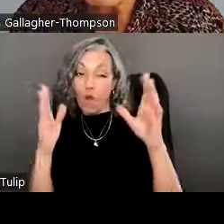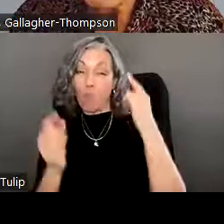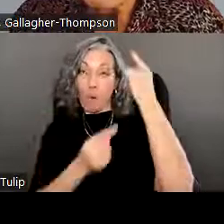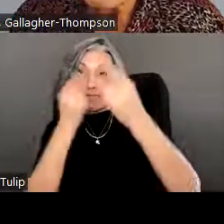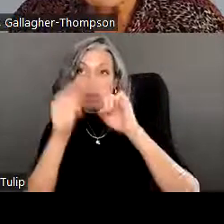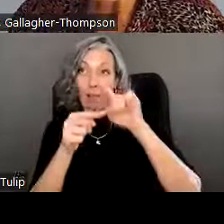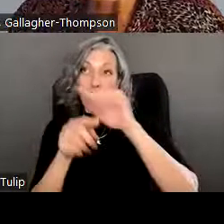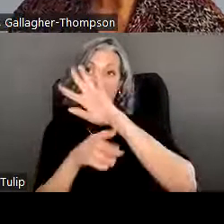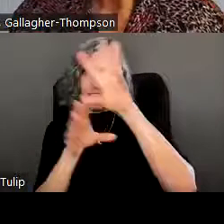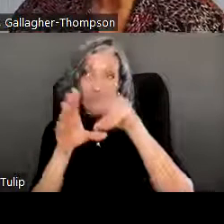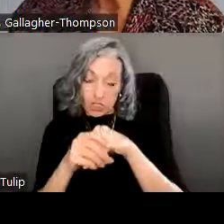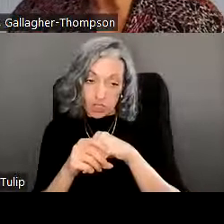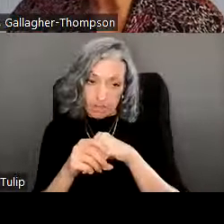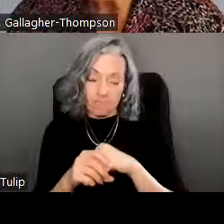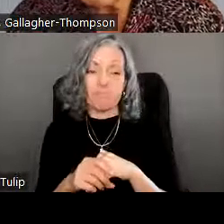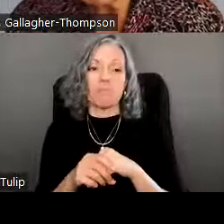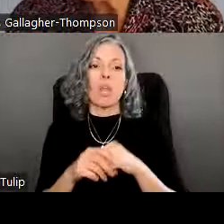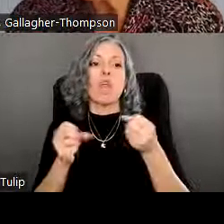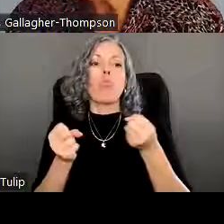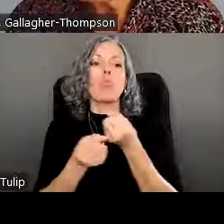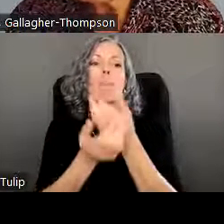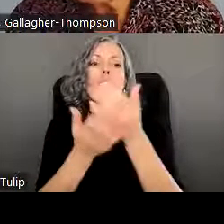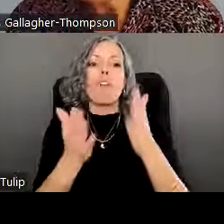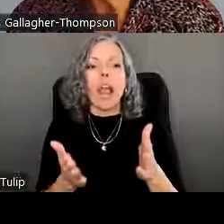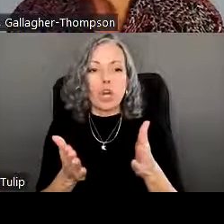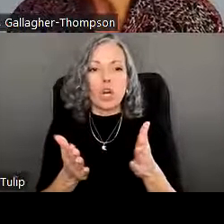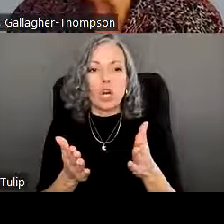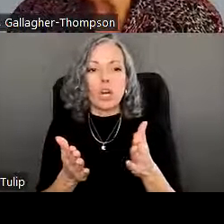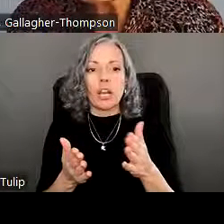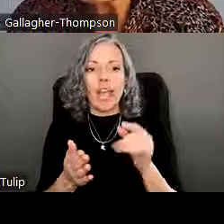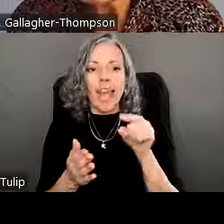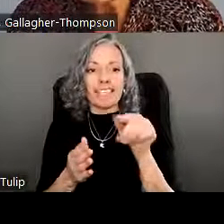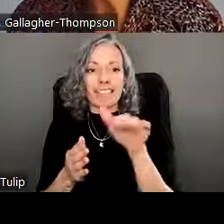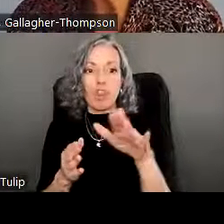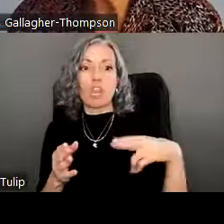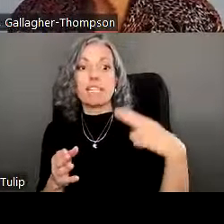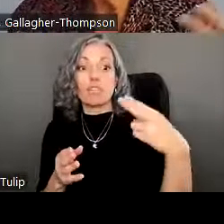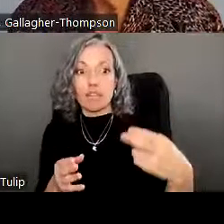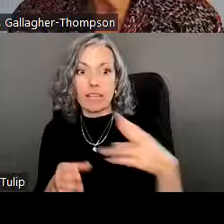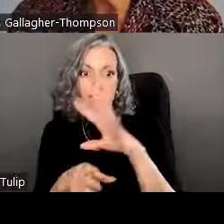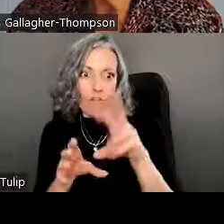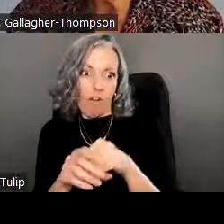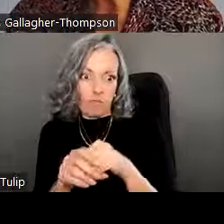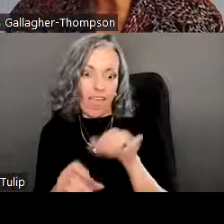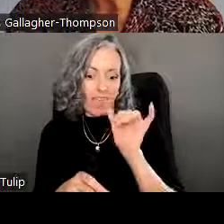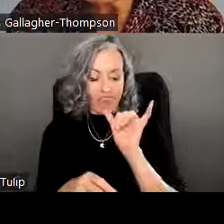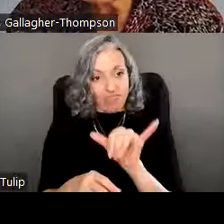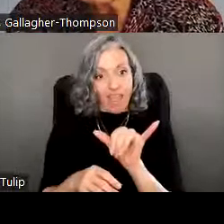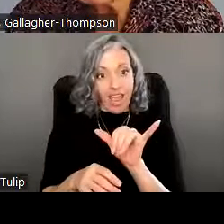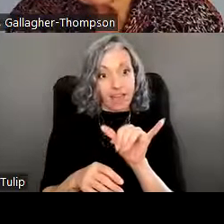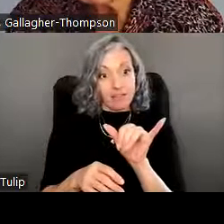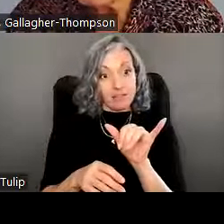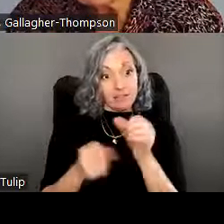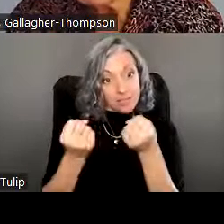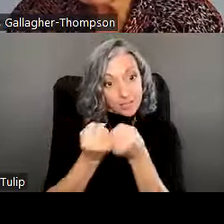about interventions. The provider brings their own sociocultural history. And is that going to promote